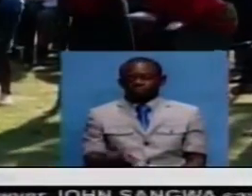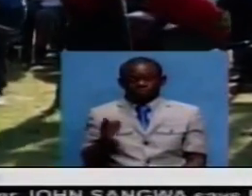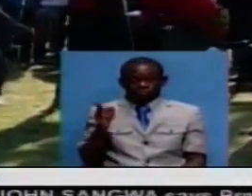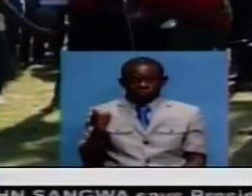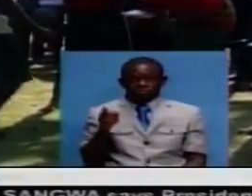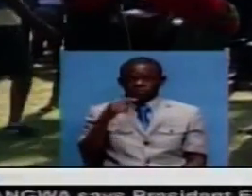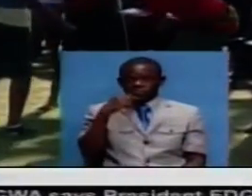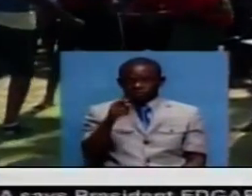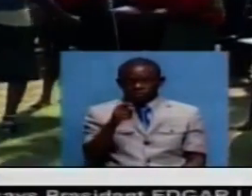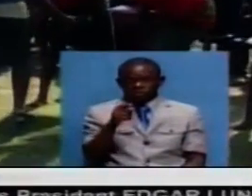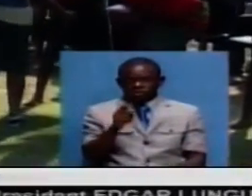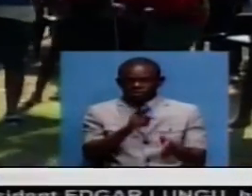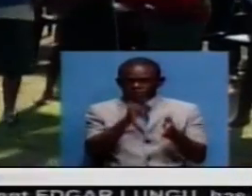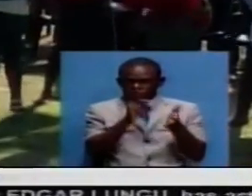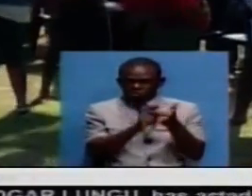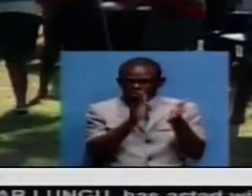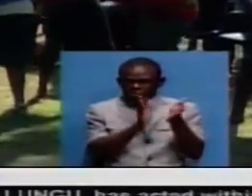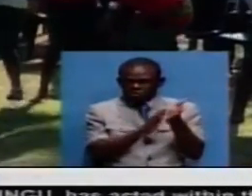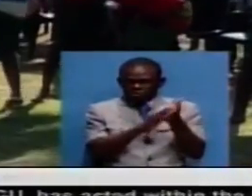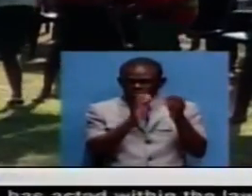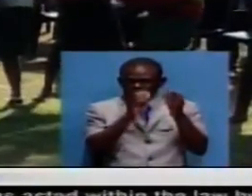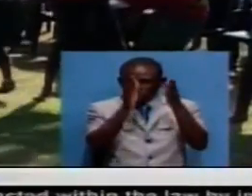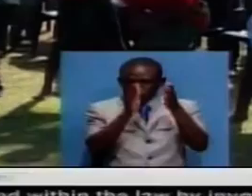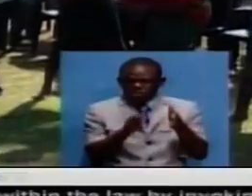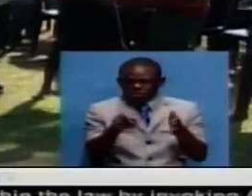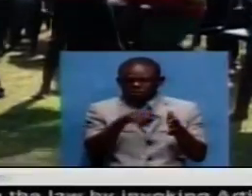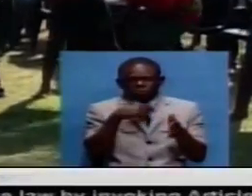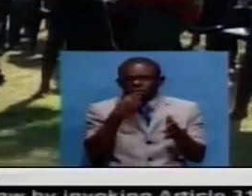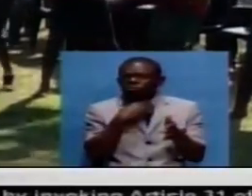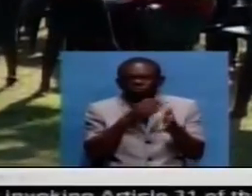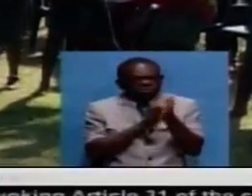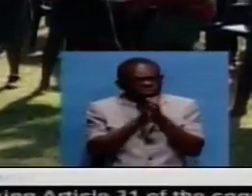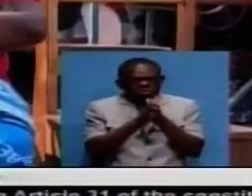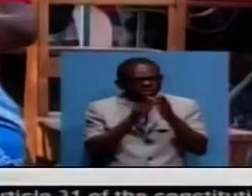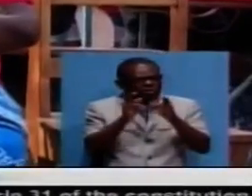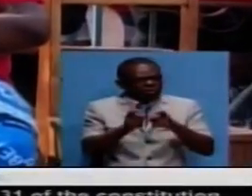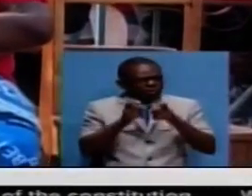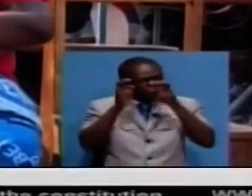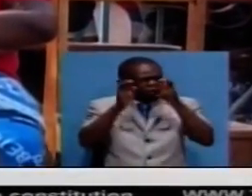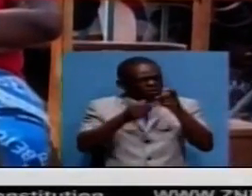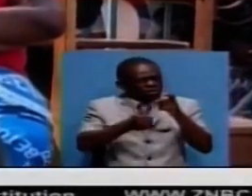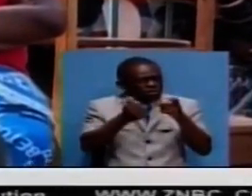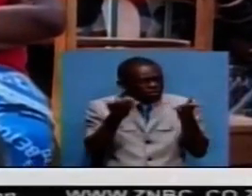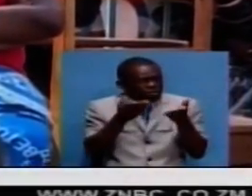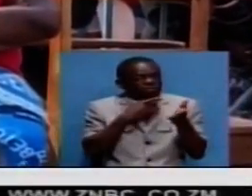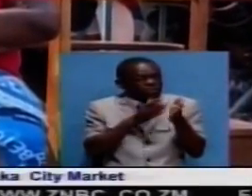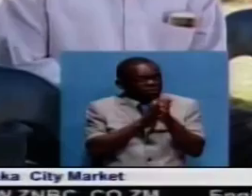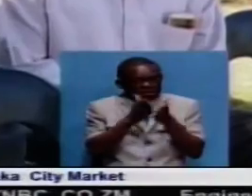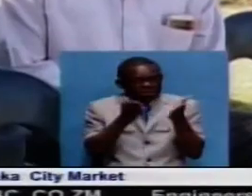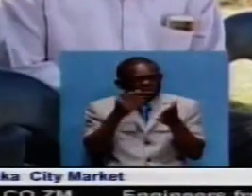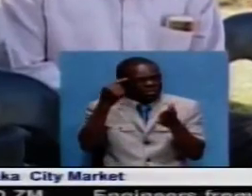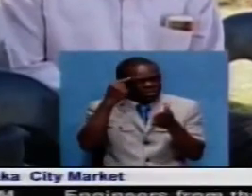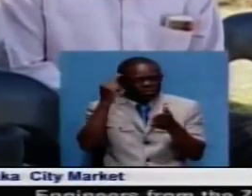study leave to primary school teachers that are not willing to upgrade themselves within the sector. I would want to encourage